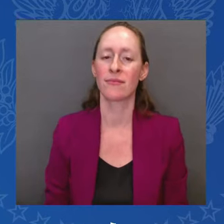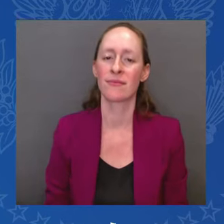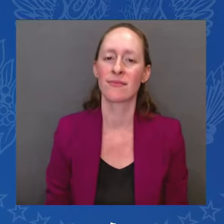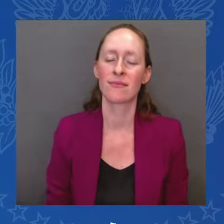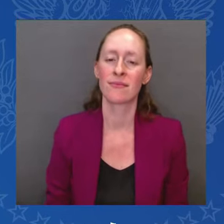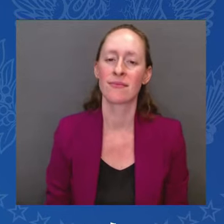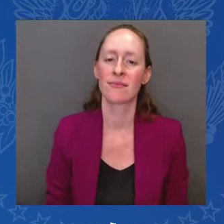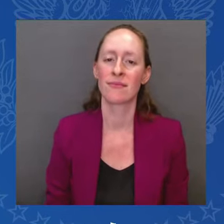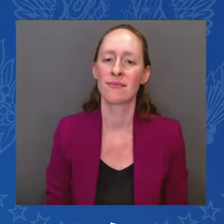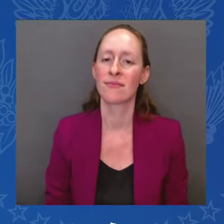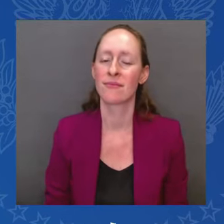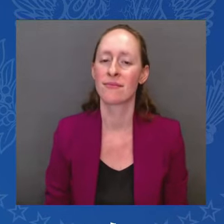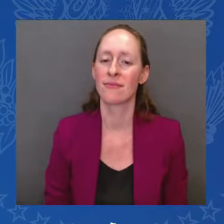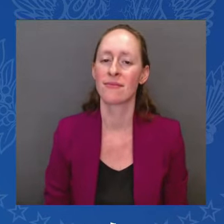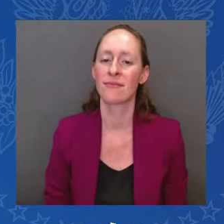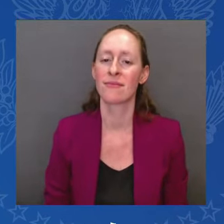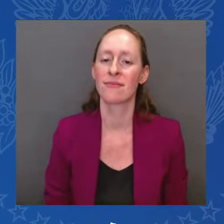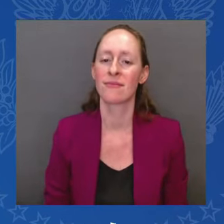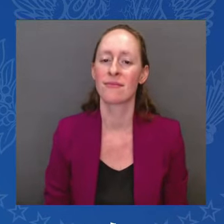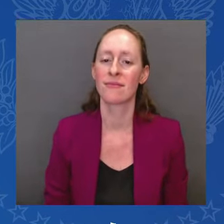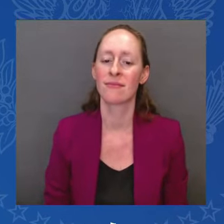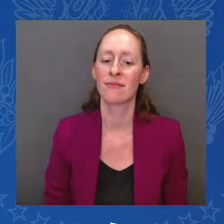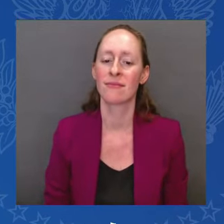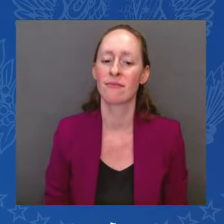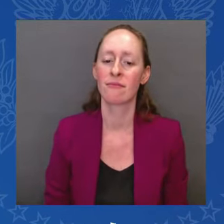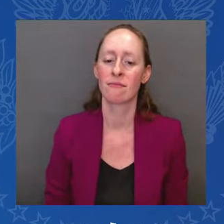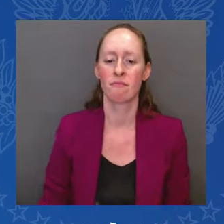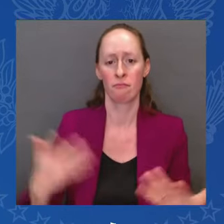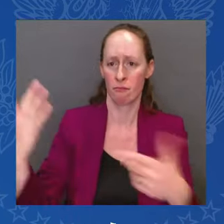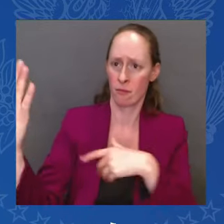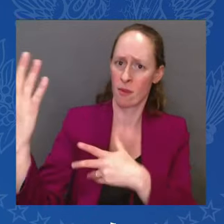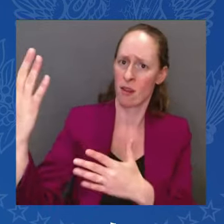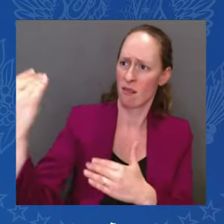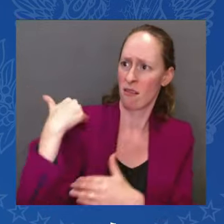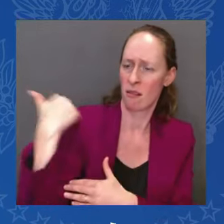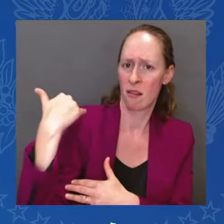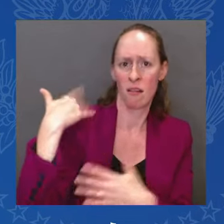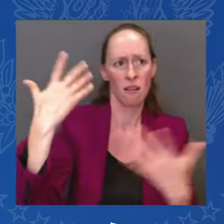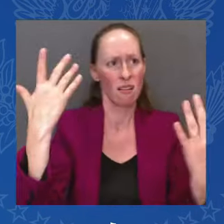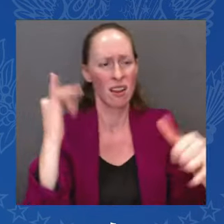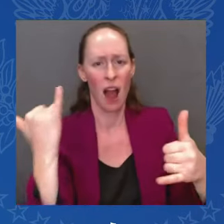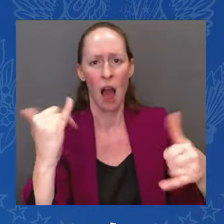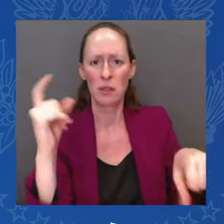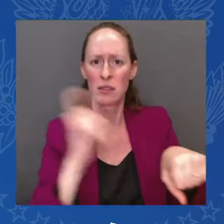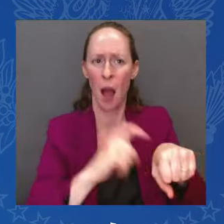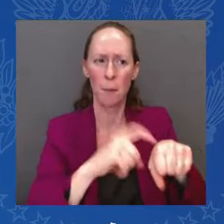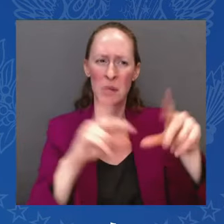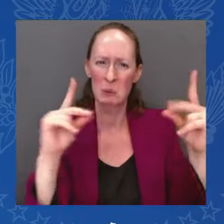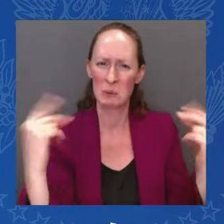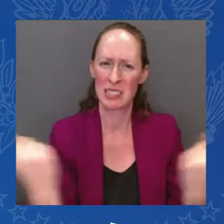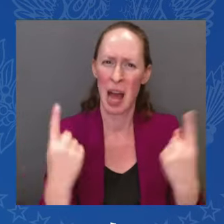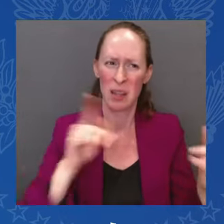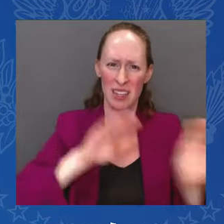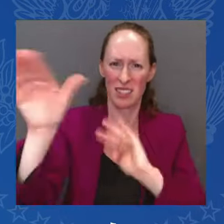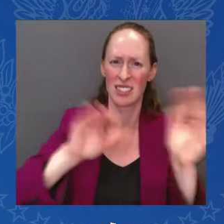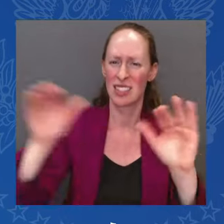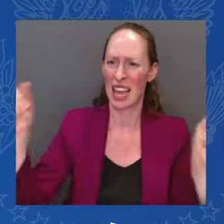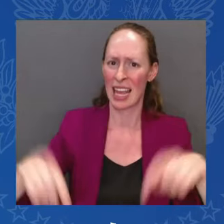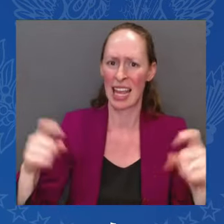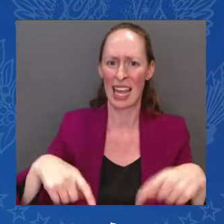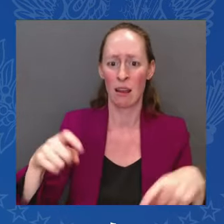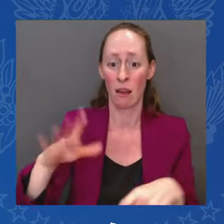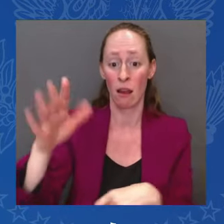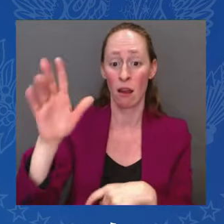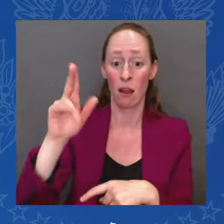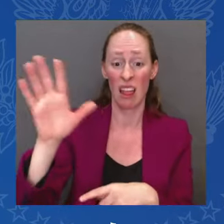Call to action, a reason to hope, because for so long, the conventional wisdom was we'd never get any Republicans to support gun